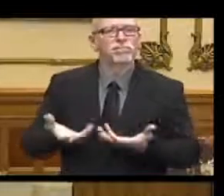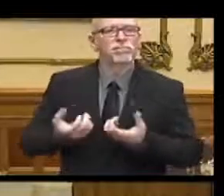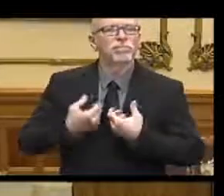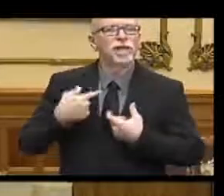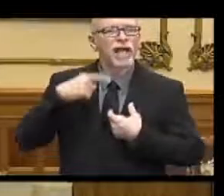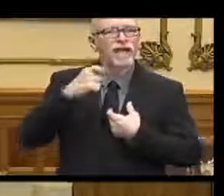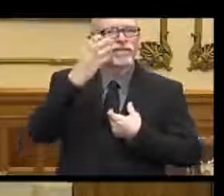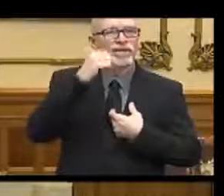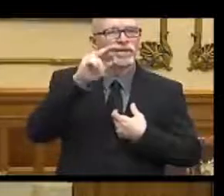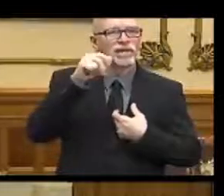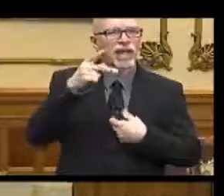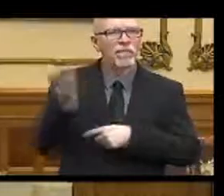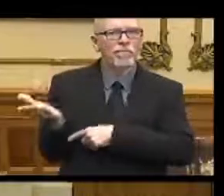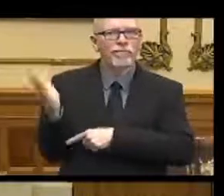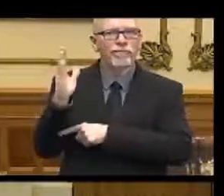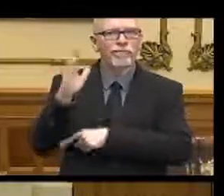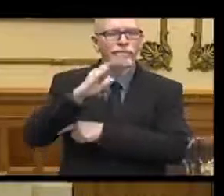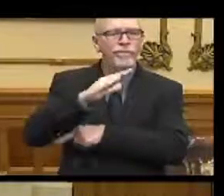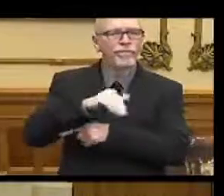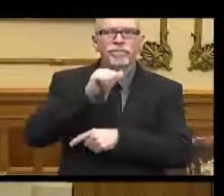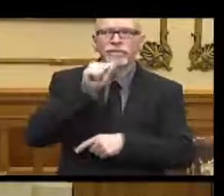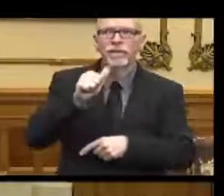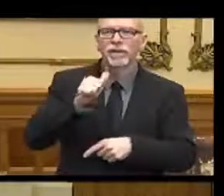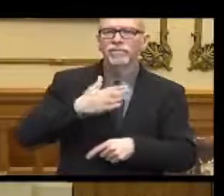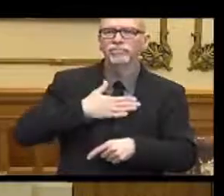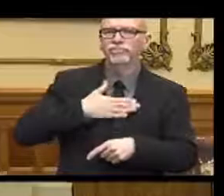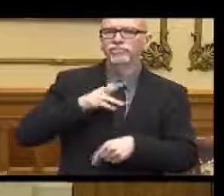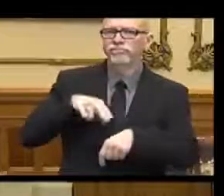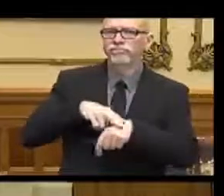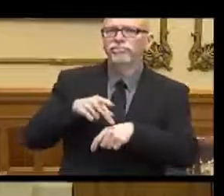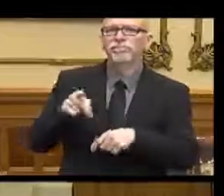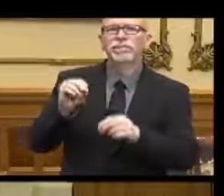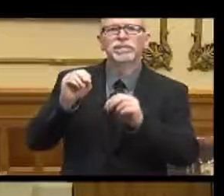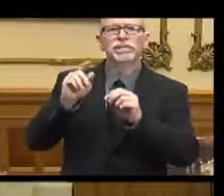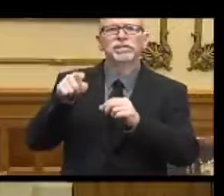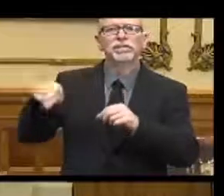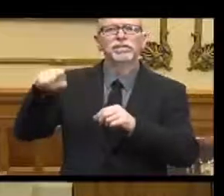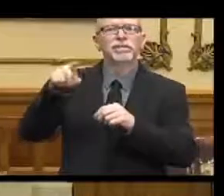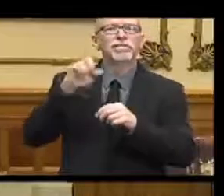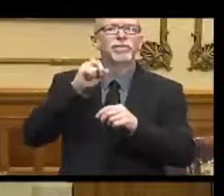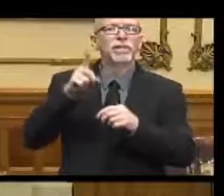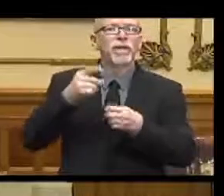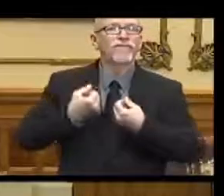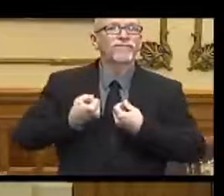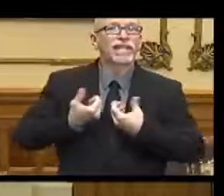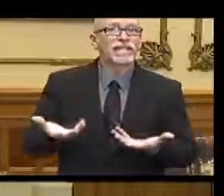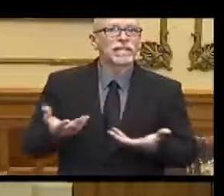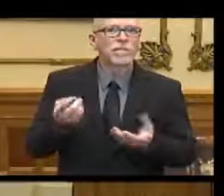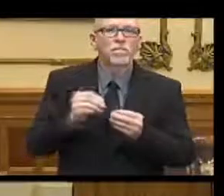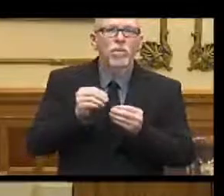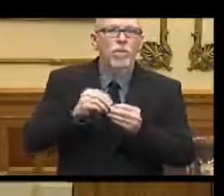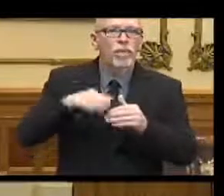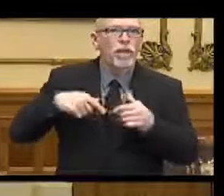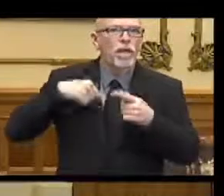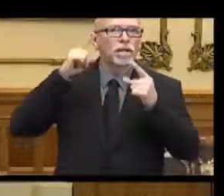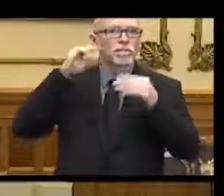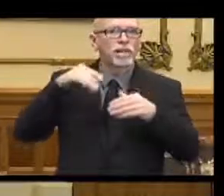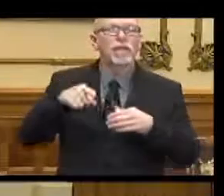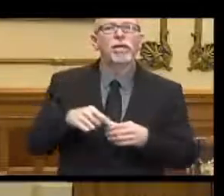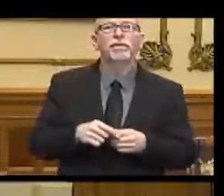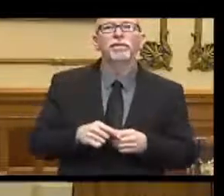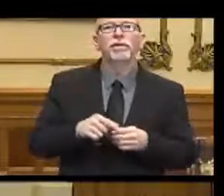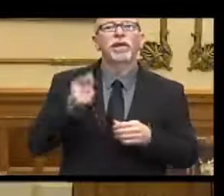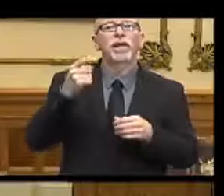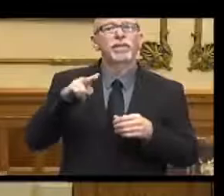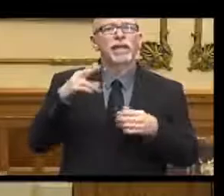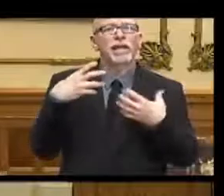during the daytime, which is very unlike me. So the fatigue was much more than I expected. And then finally, it took a lot longer to get